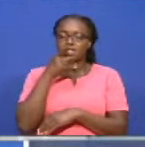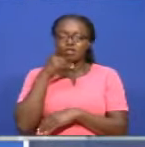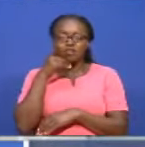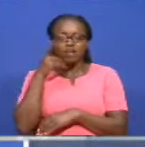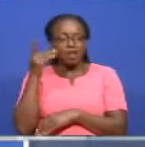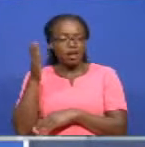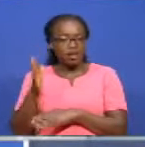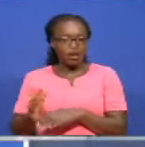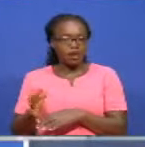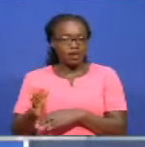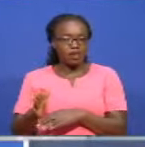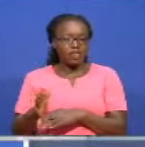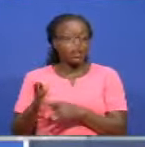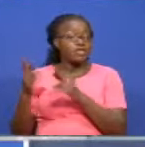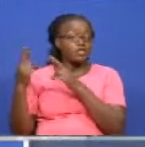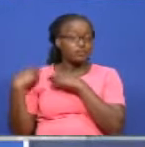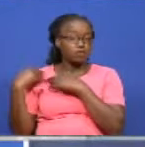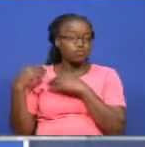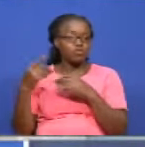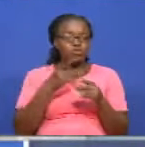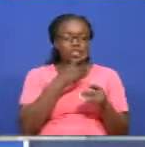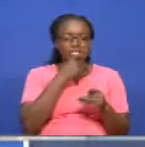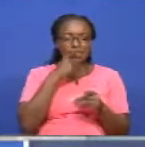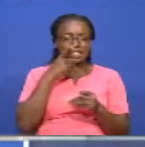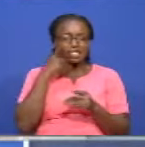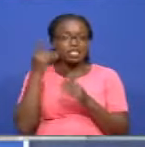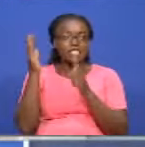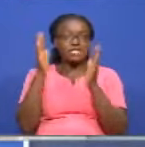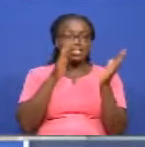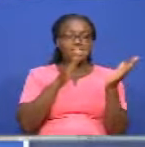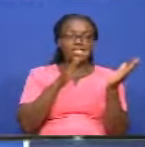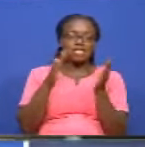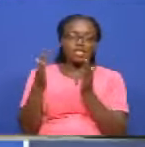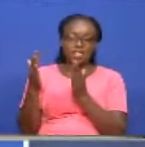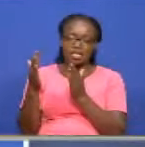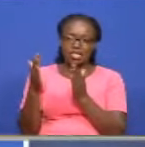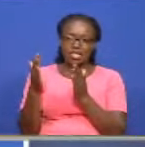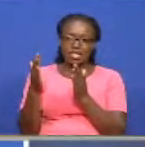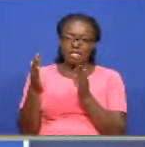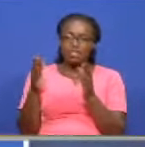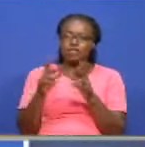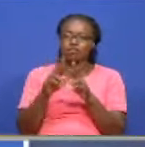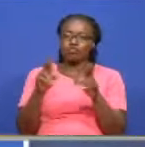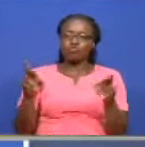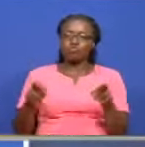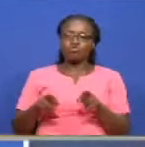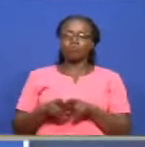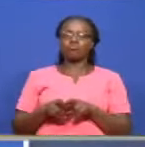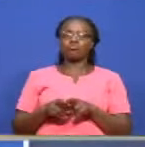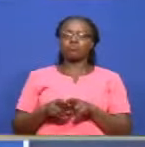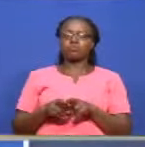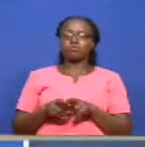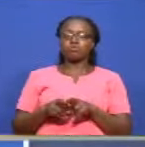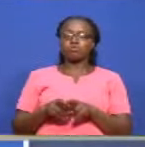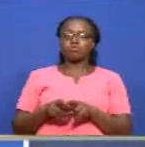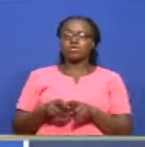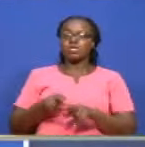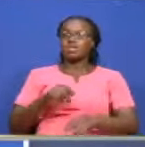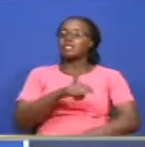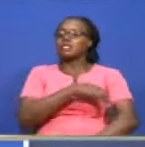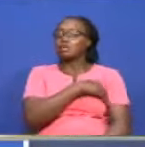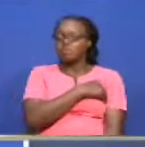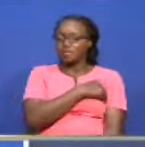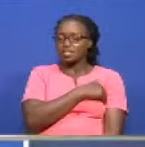is responsible for drying the air that is to the room temperature, that is lowering the